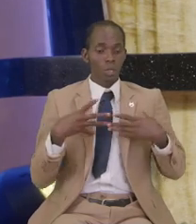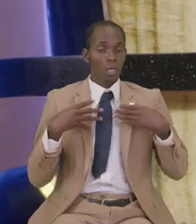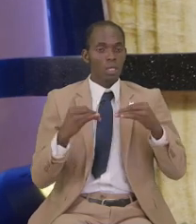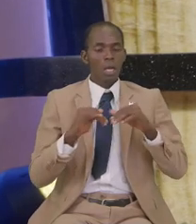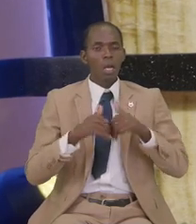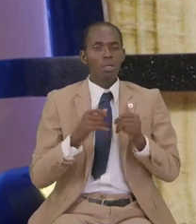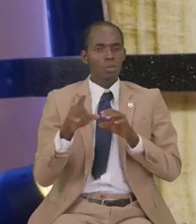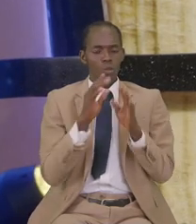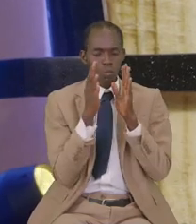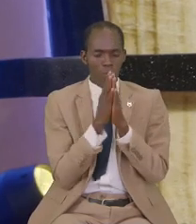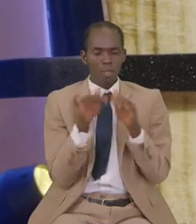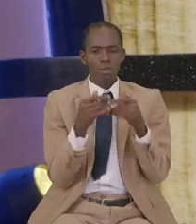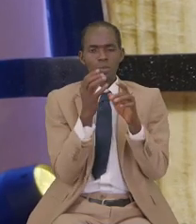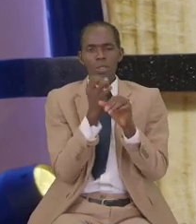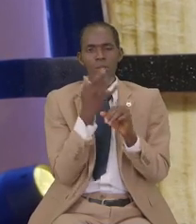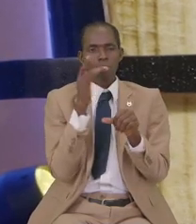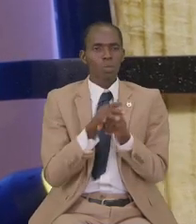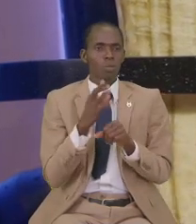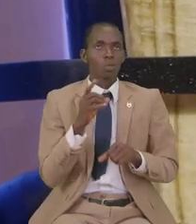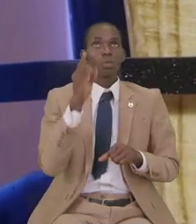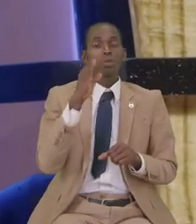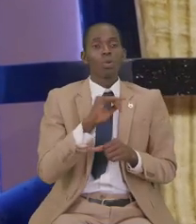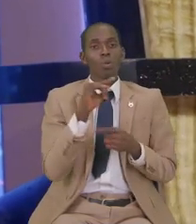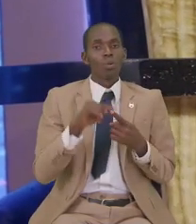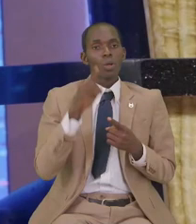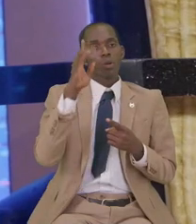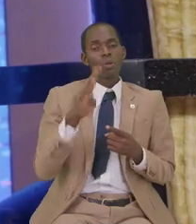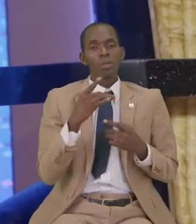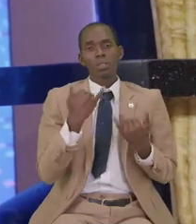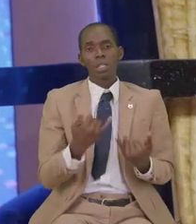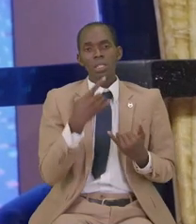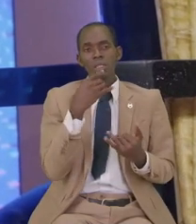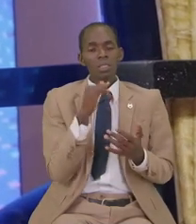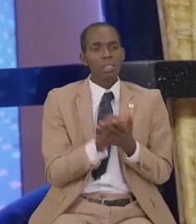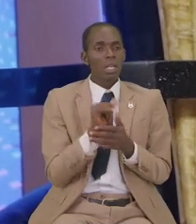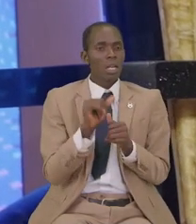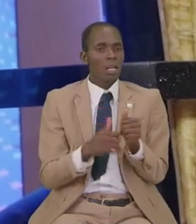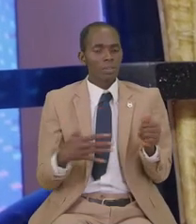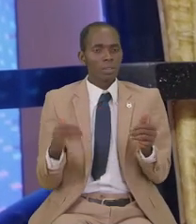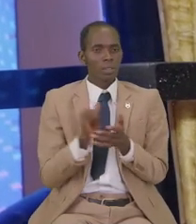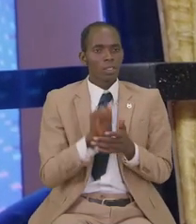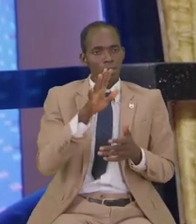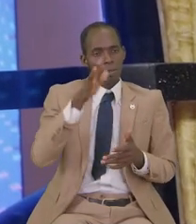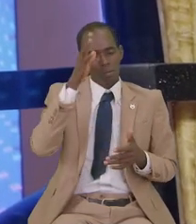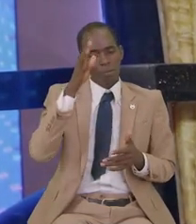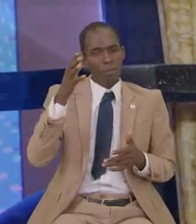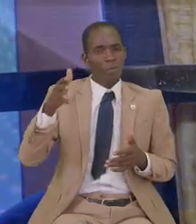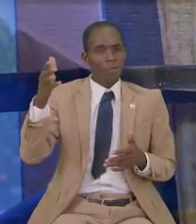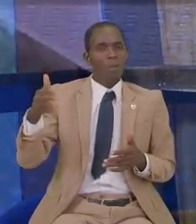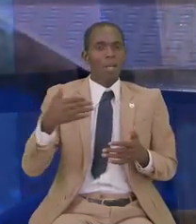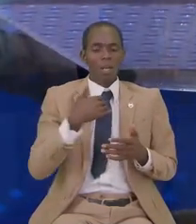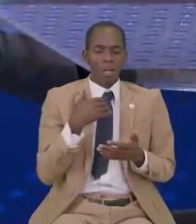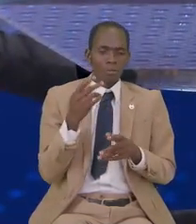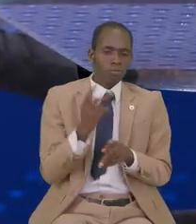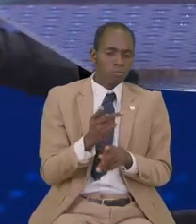do we claim the promises of God? When God now says, everything that your forefathers have gathered, every good thing